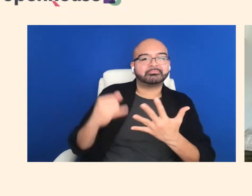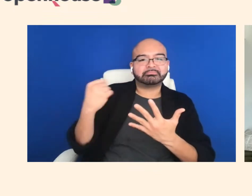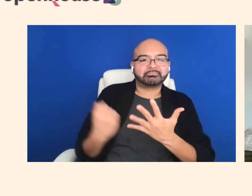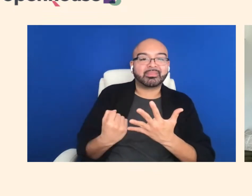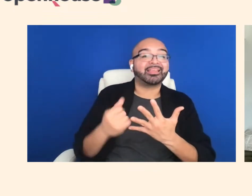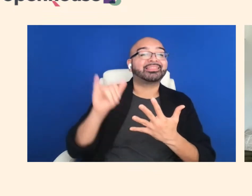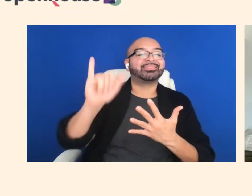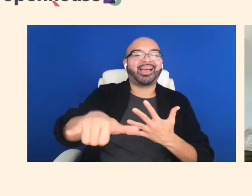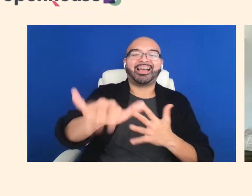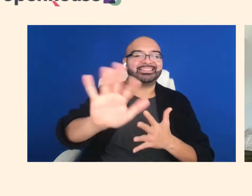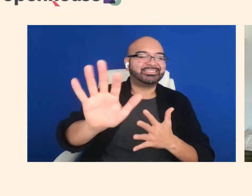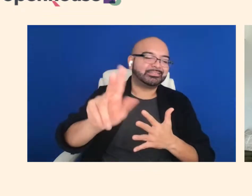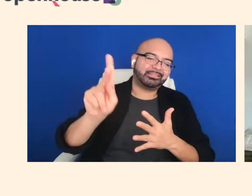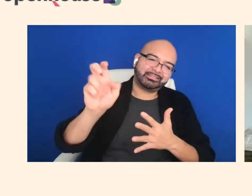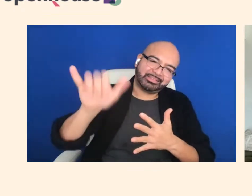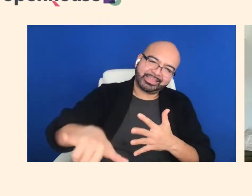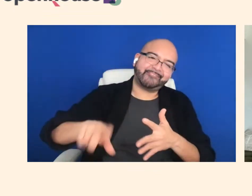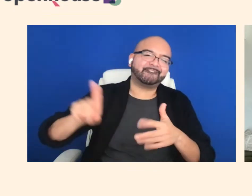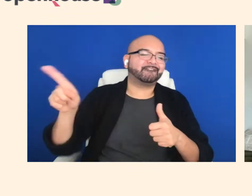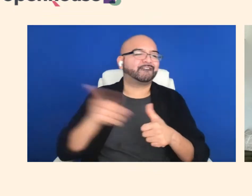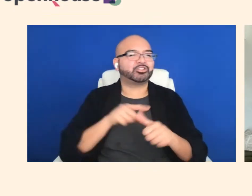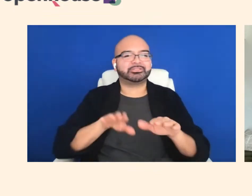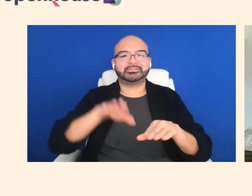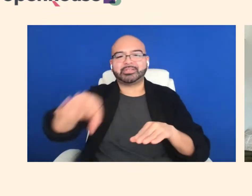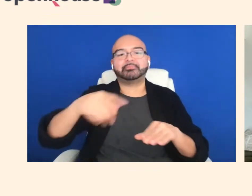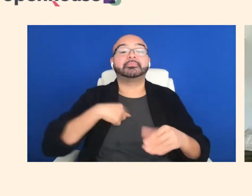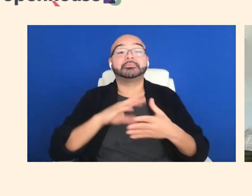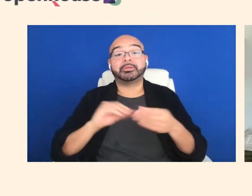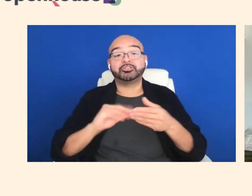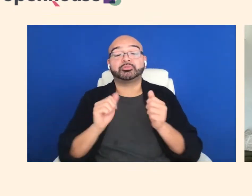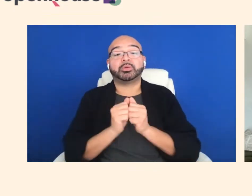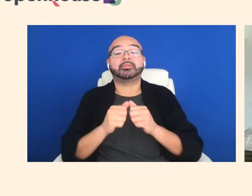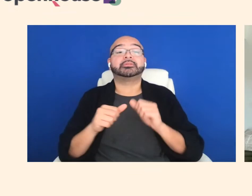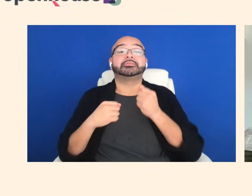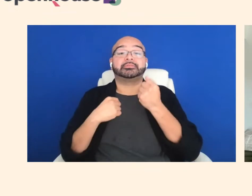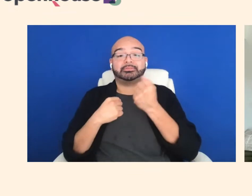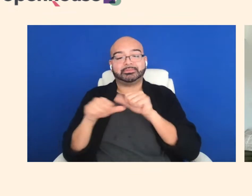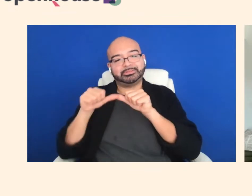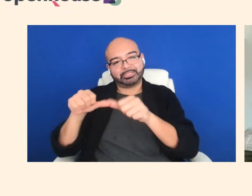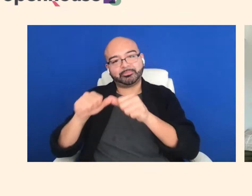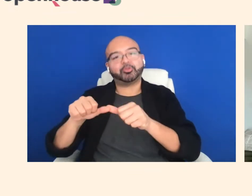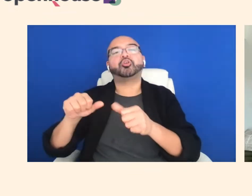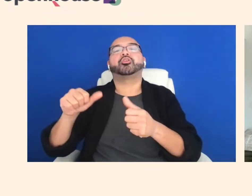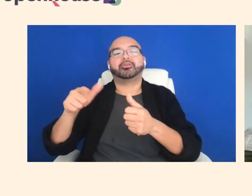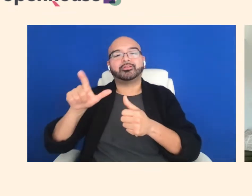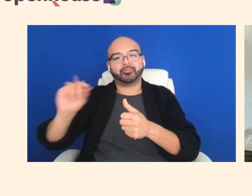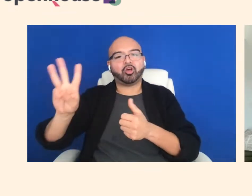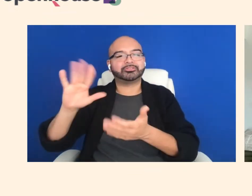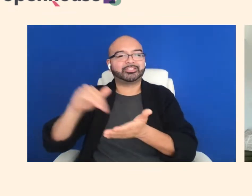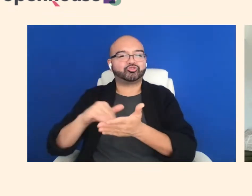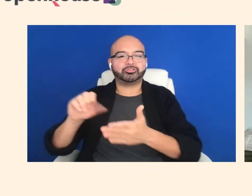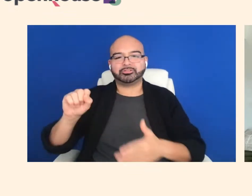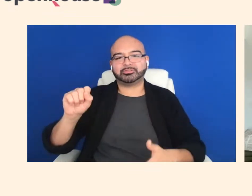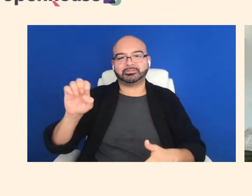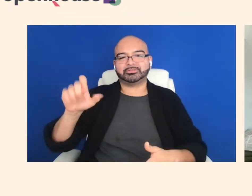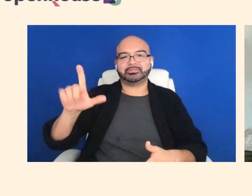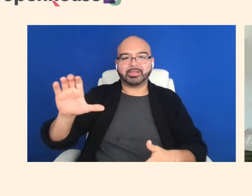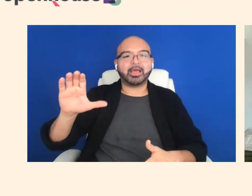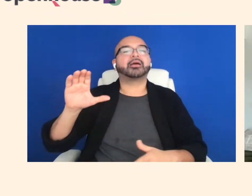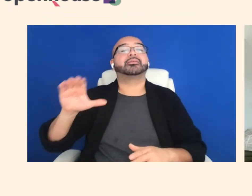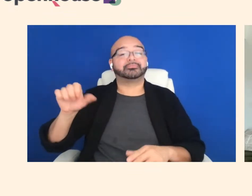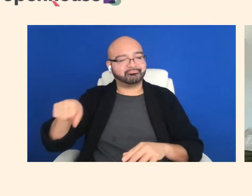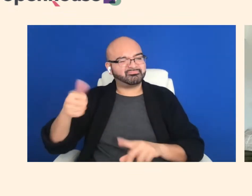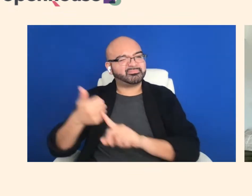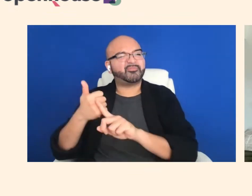the key beginning step, as I mentioned, with Sustainable Economies Law Center. Yes, they were writing white papers. Yes, they were